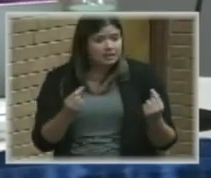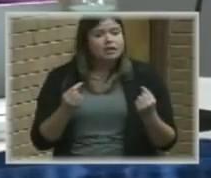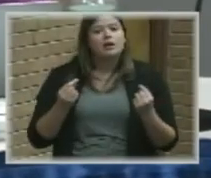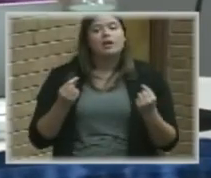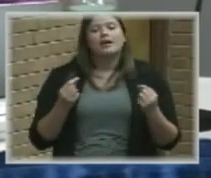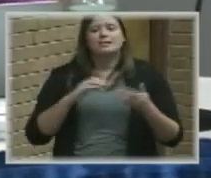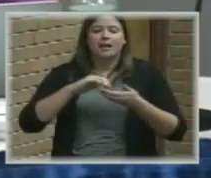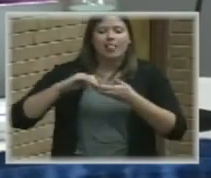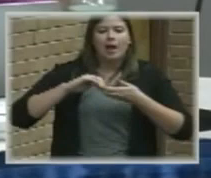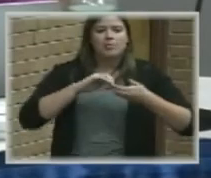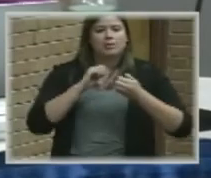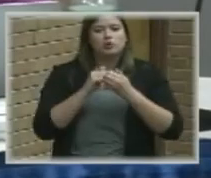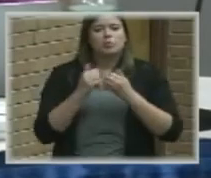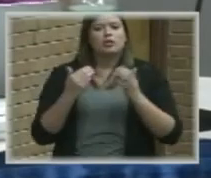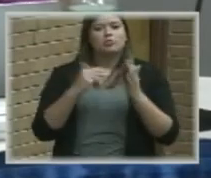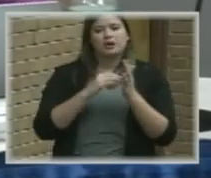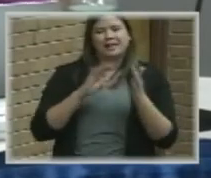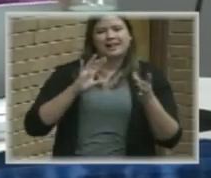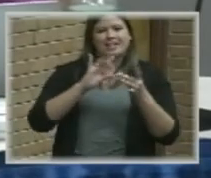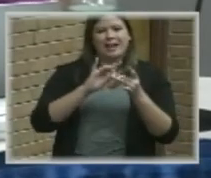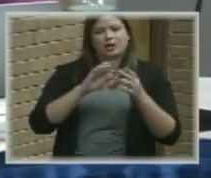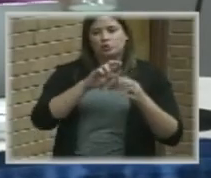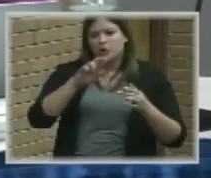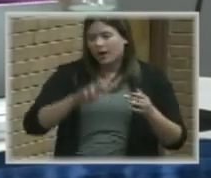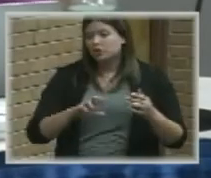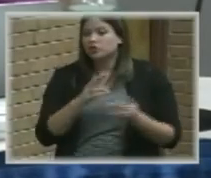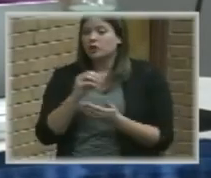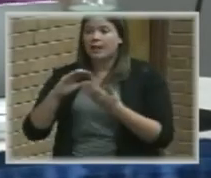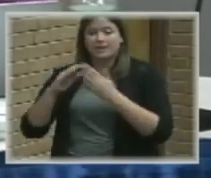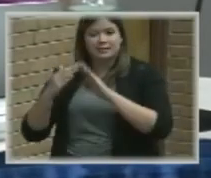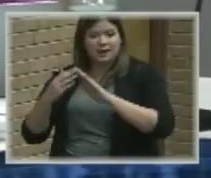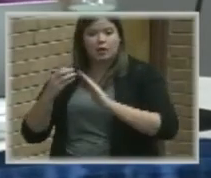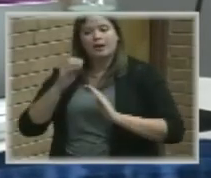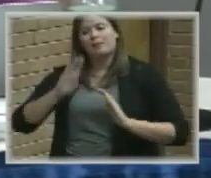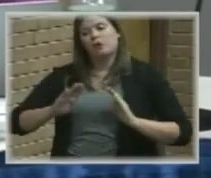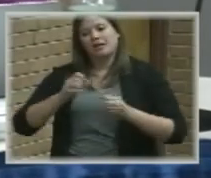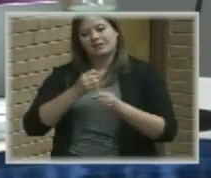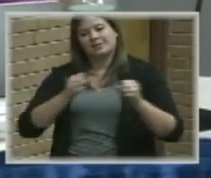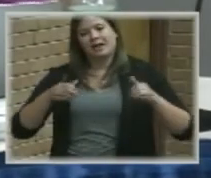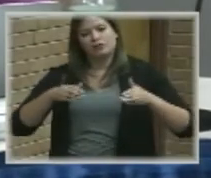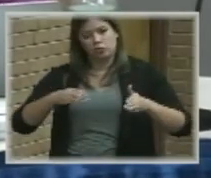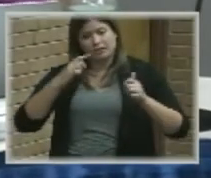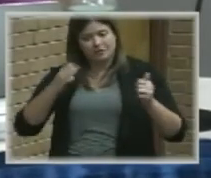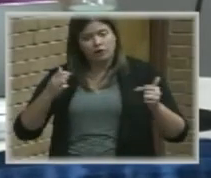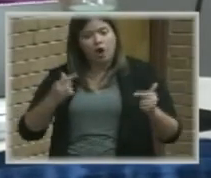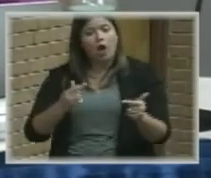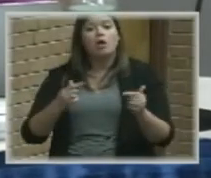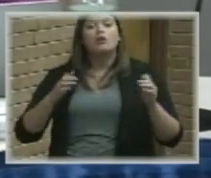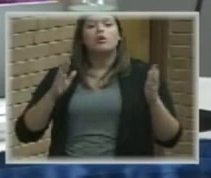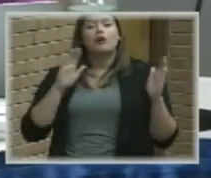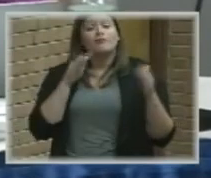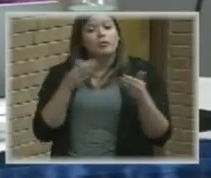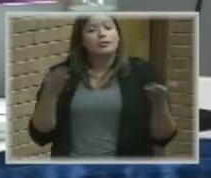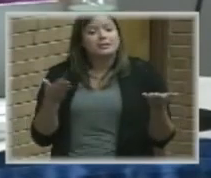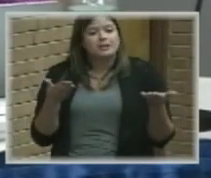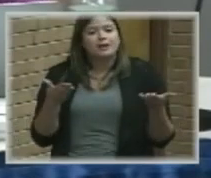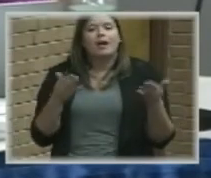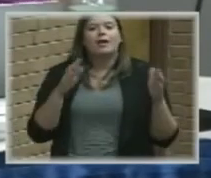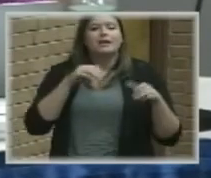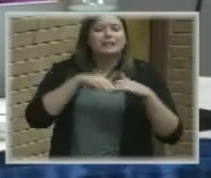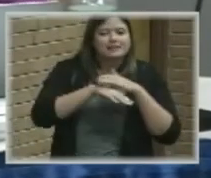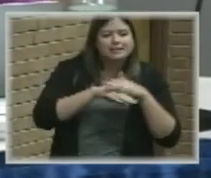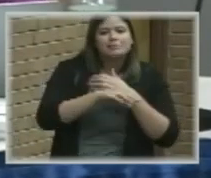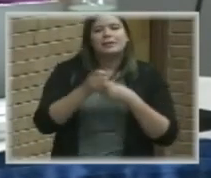Reconnect Rochester, as well as the town, and Brighton Safe Streets for All, focusing on accessibility and safety